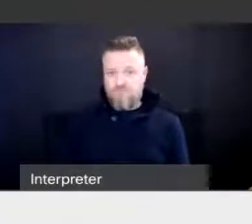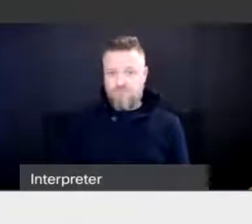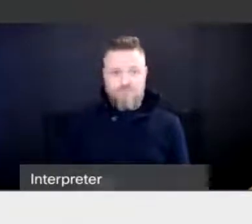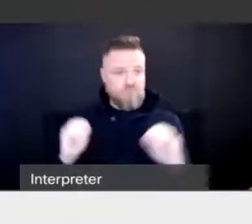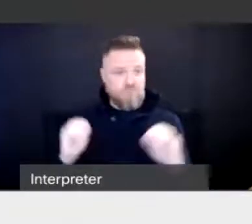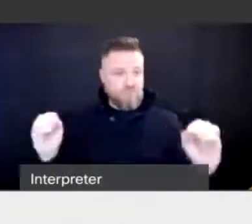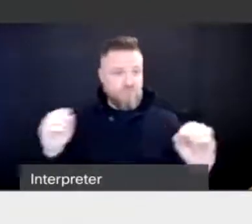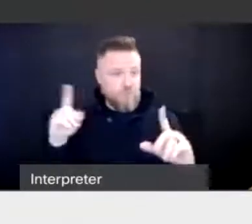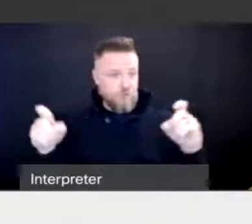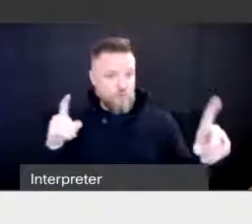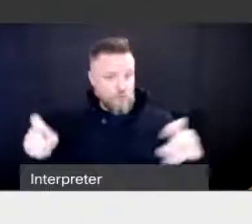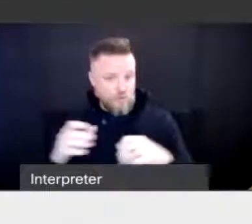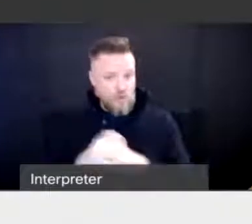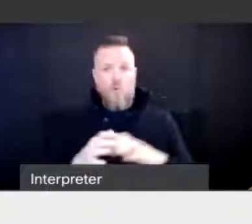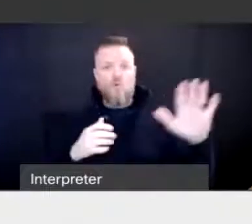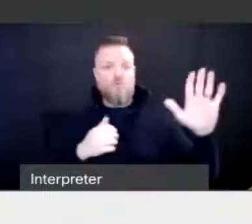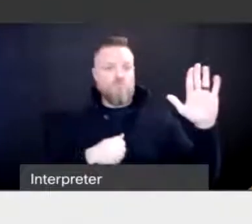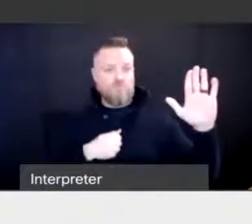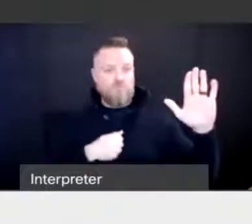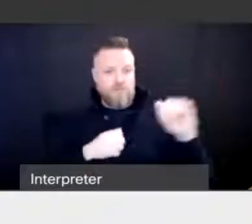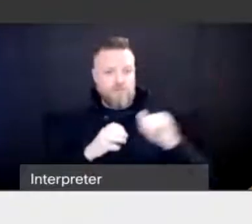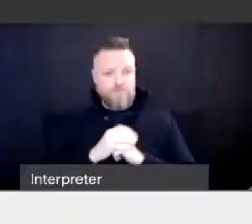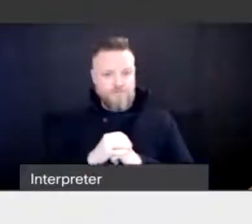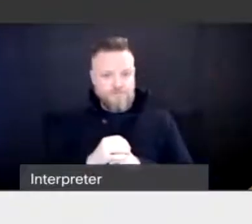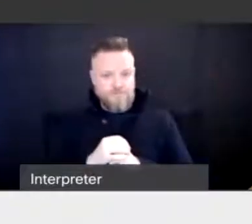Seeing none. Oh, I'm sorry.